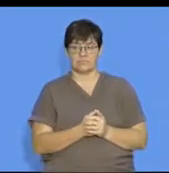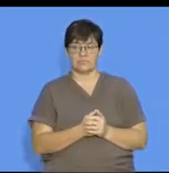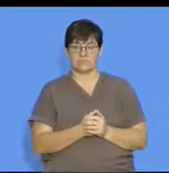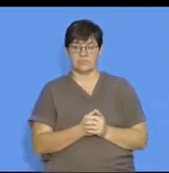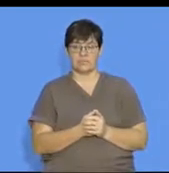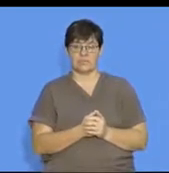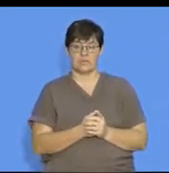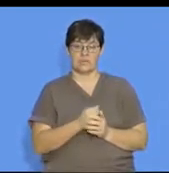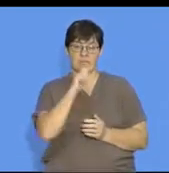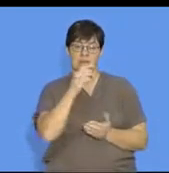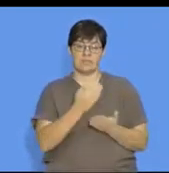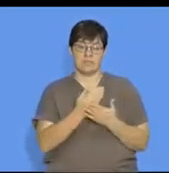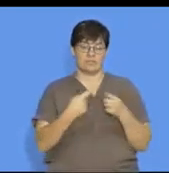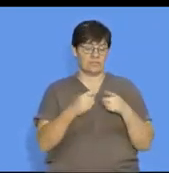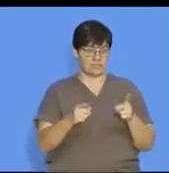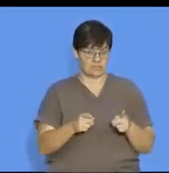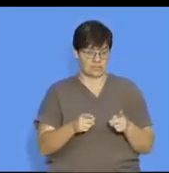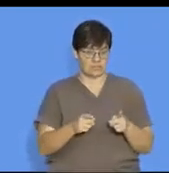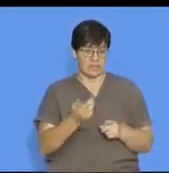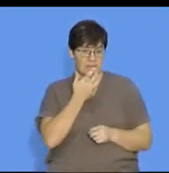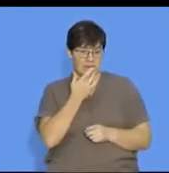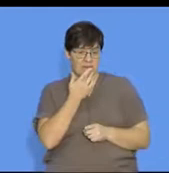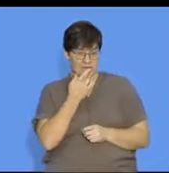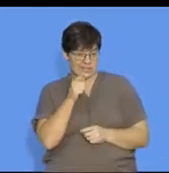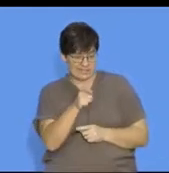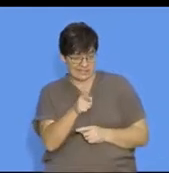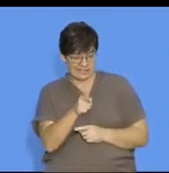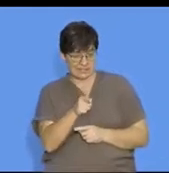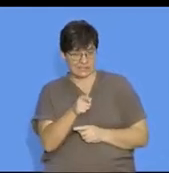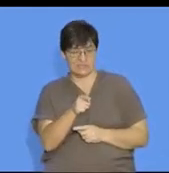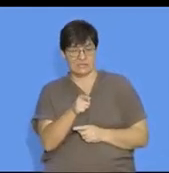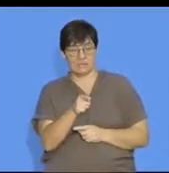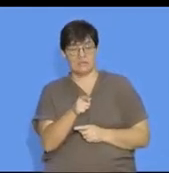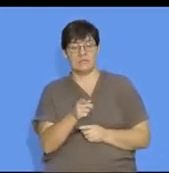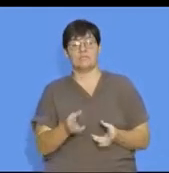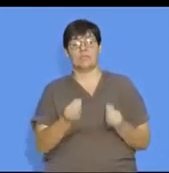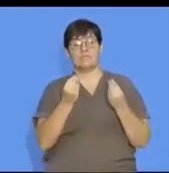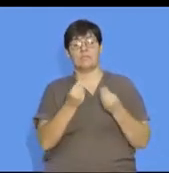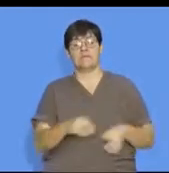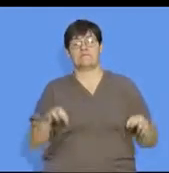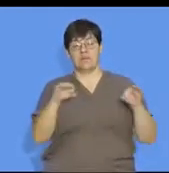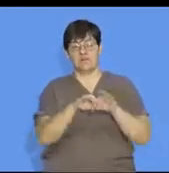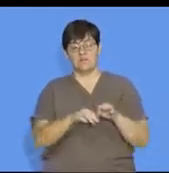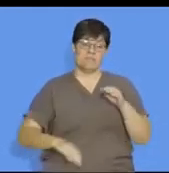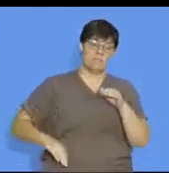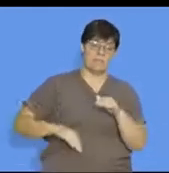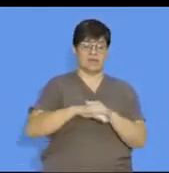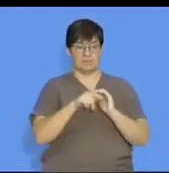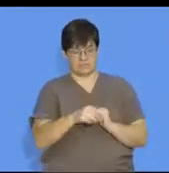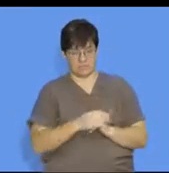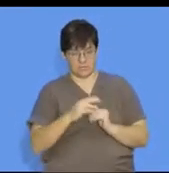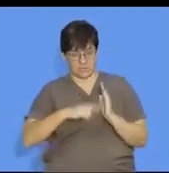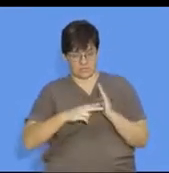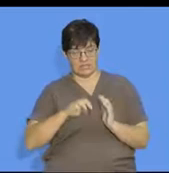circuit, right? So this potential difference across the battery is actually giving us the value of the